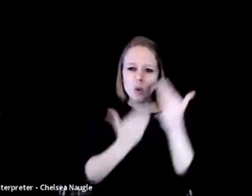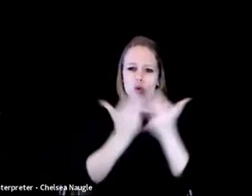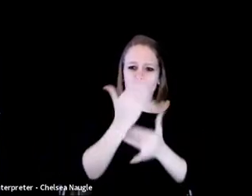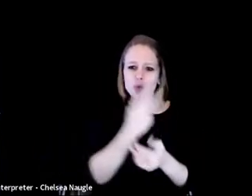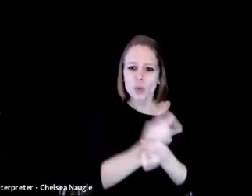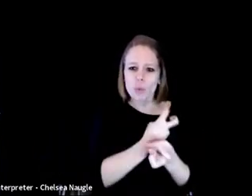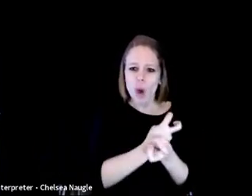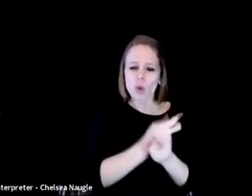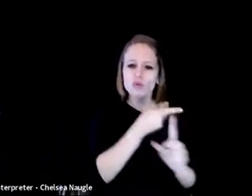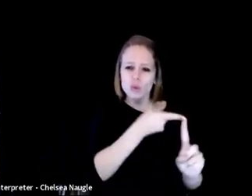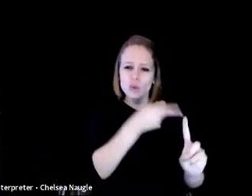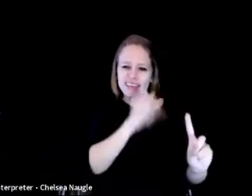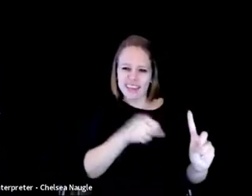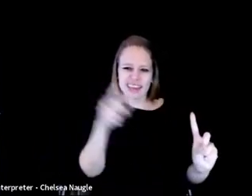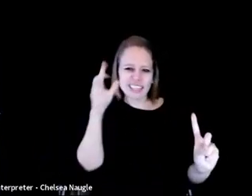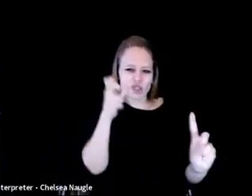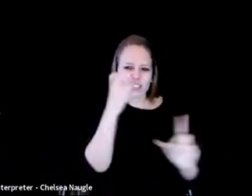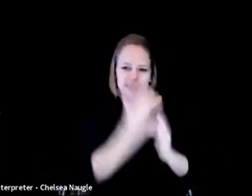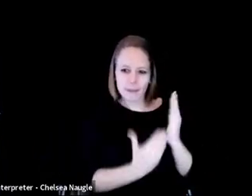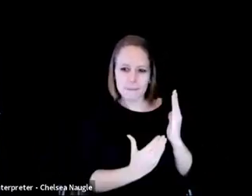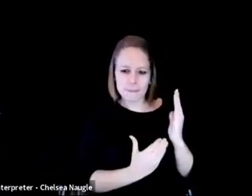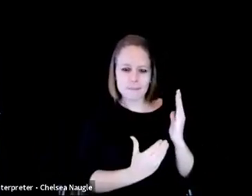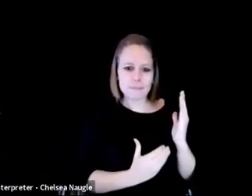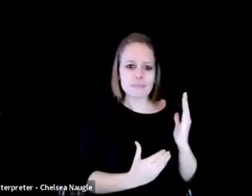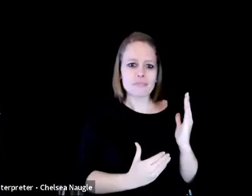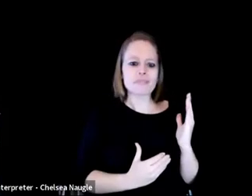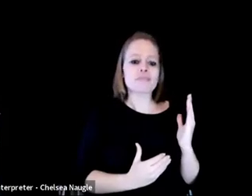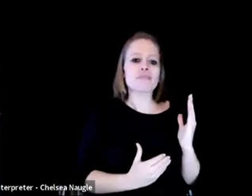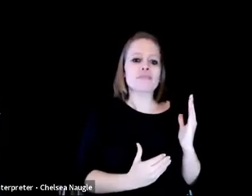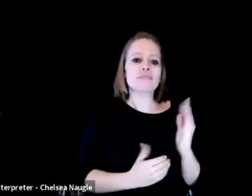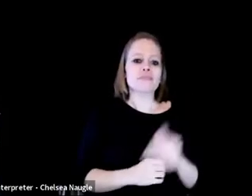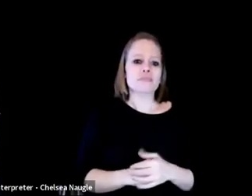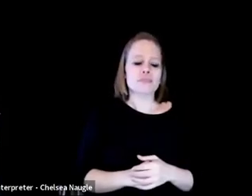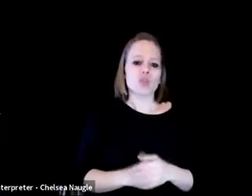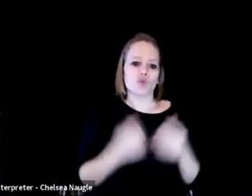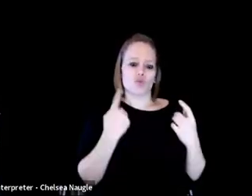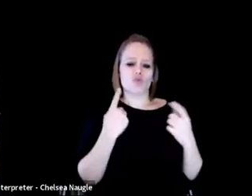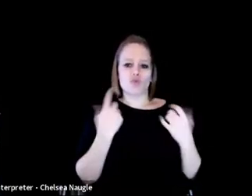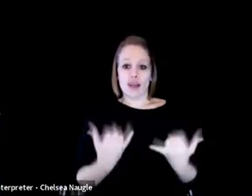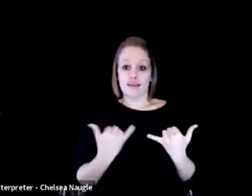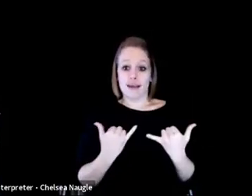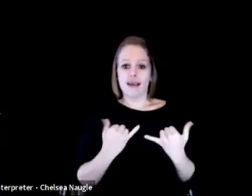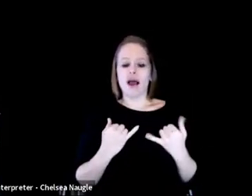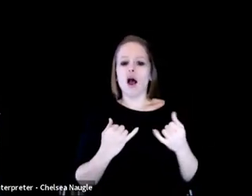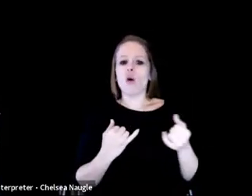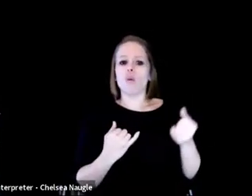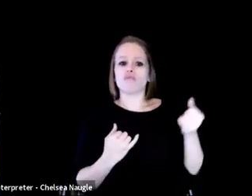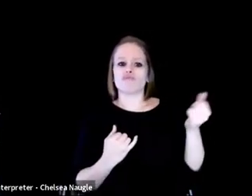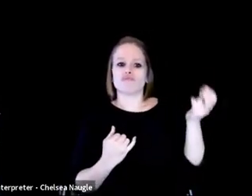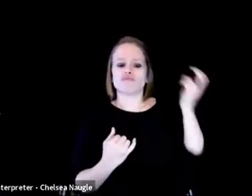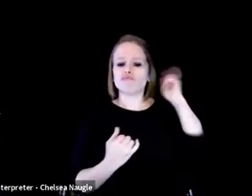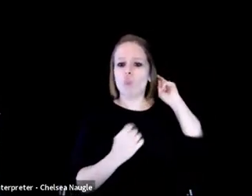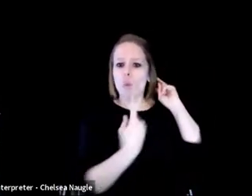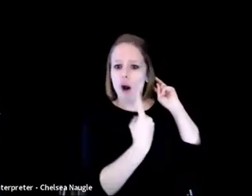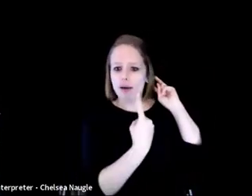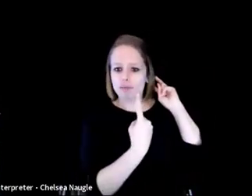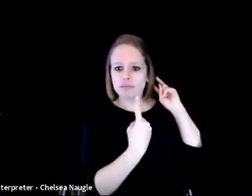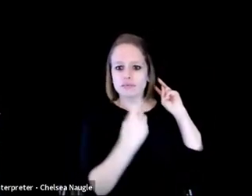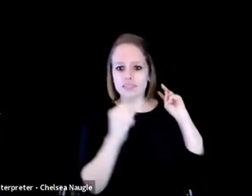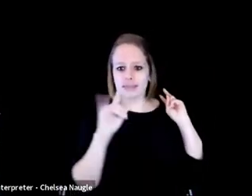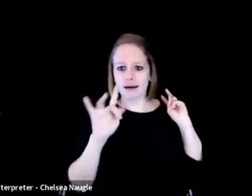hear. And right now he only wears it on one side, but he's gonna go in for